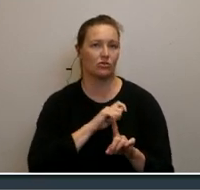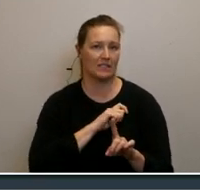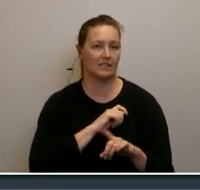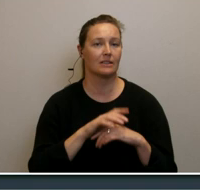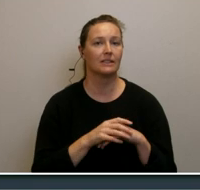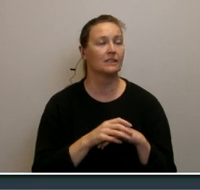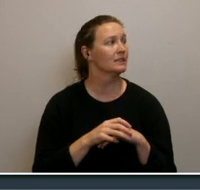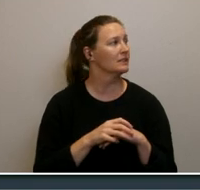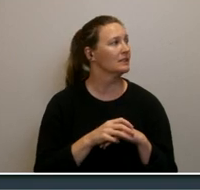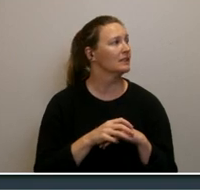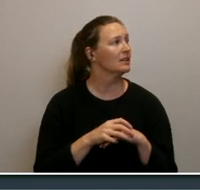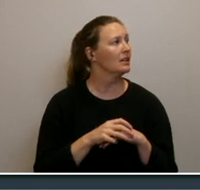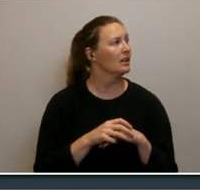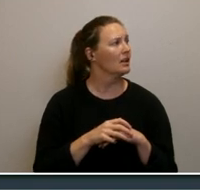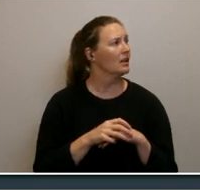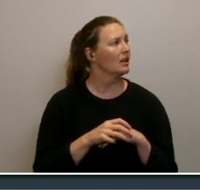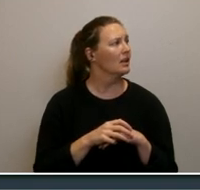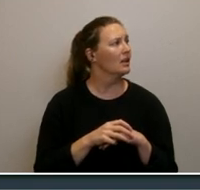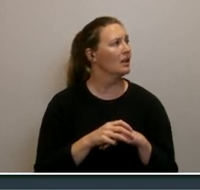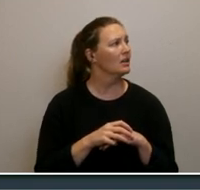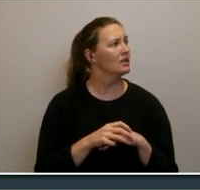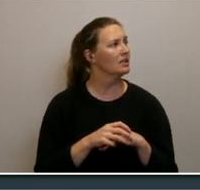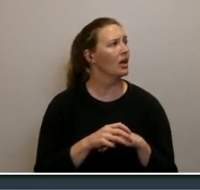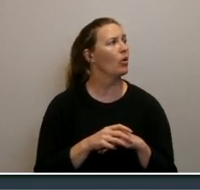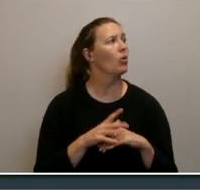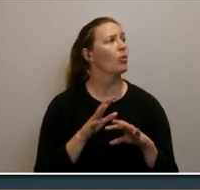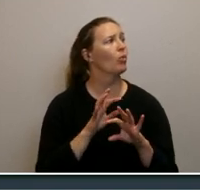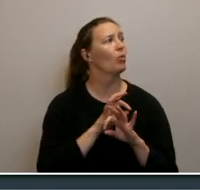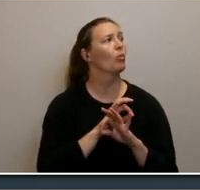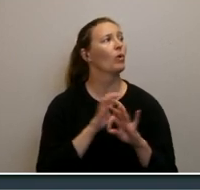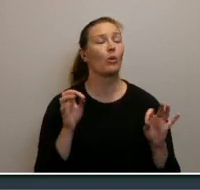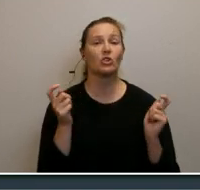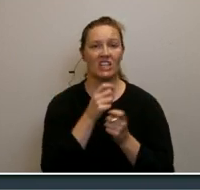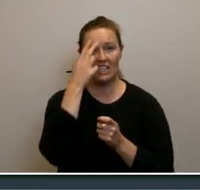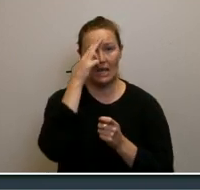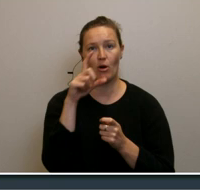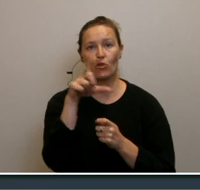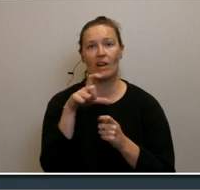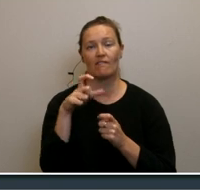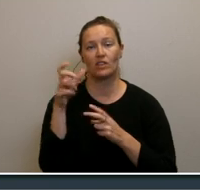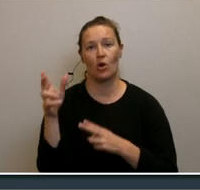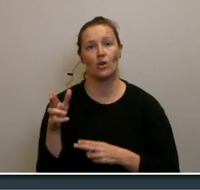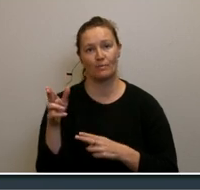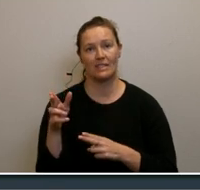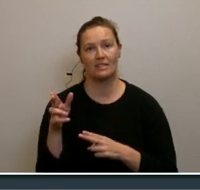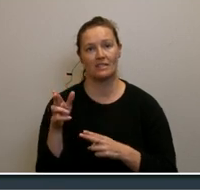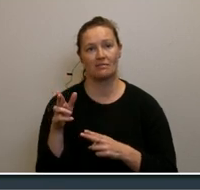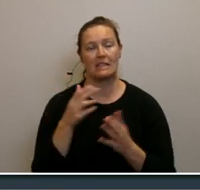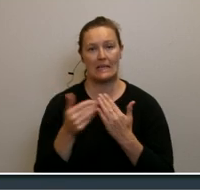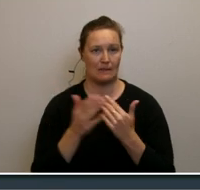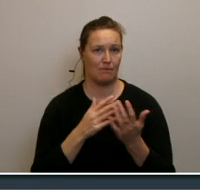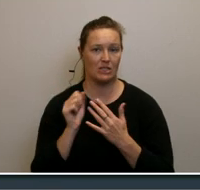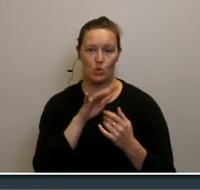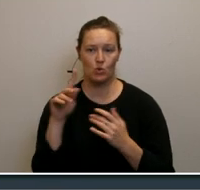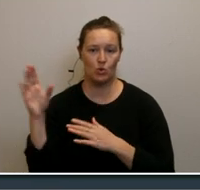There are no plans, we'll definitely not be changing the name of Cranford Hospice itself, irrespective of the donors that come through.